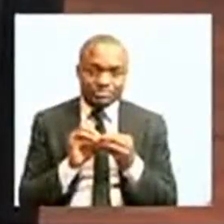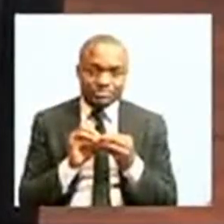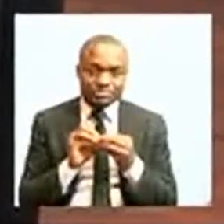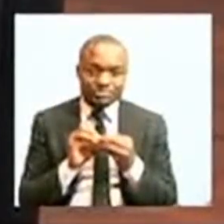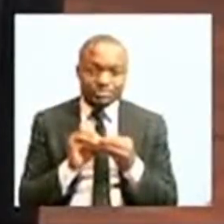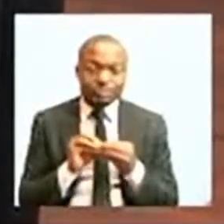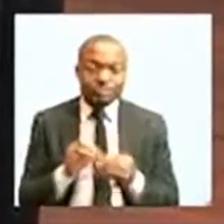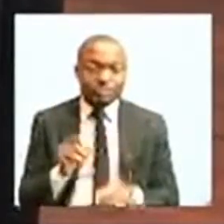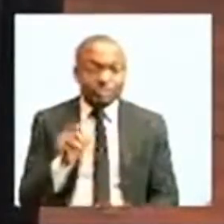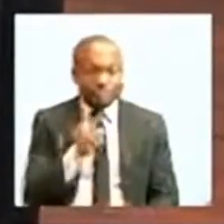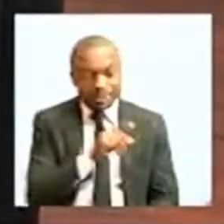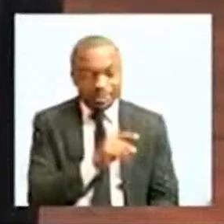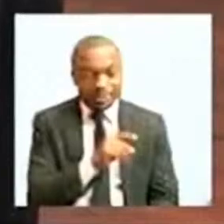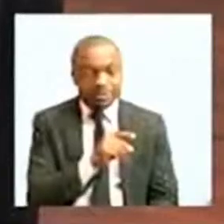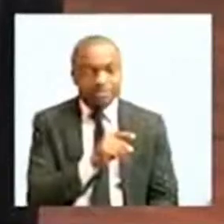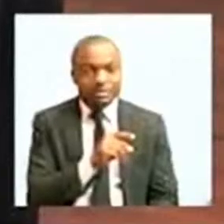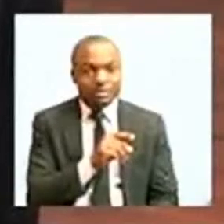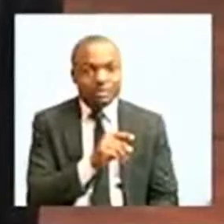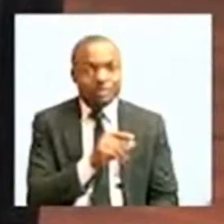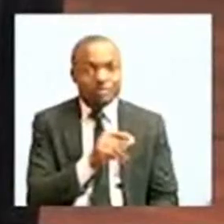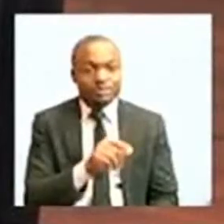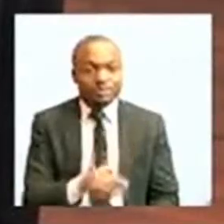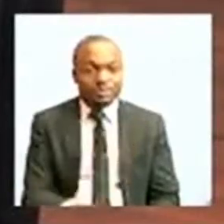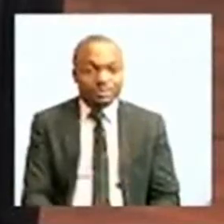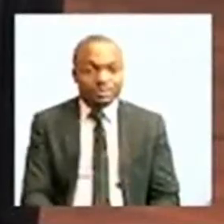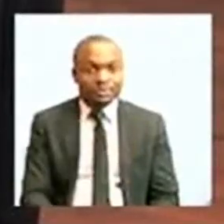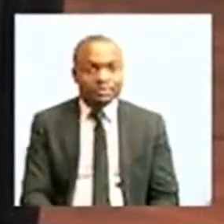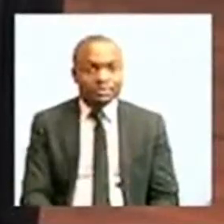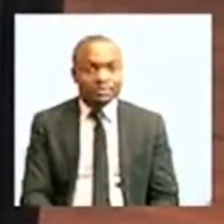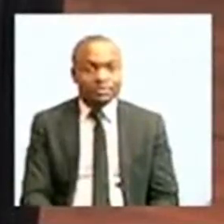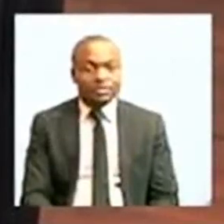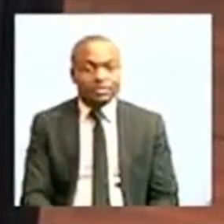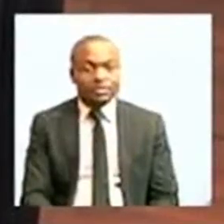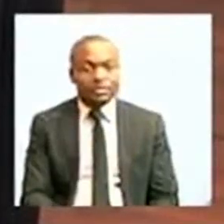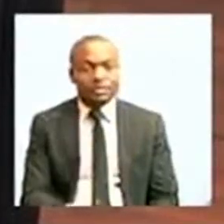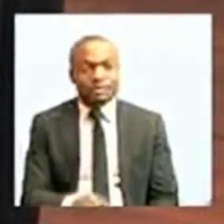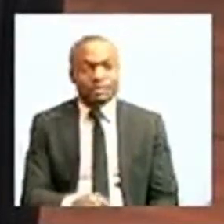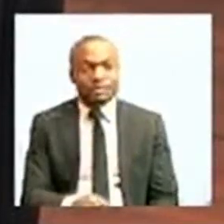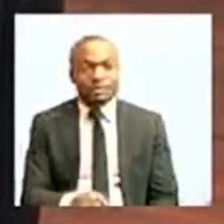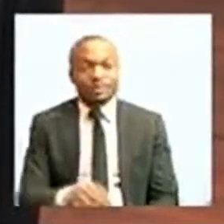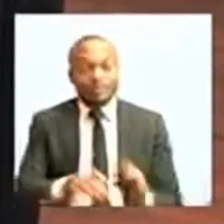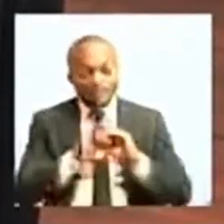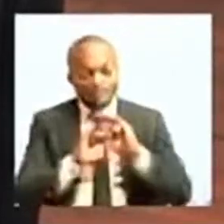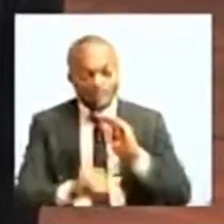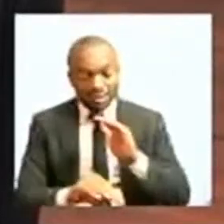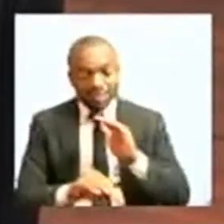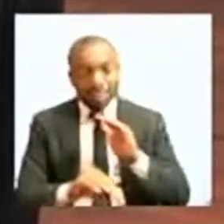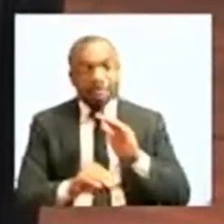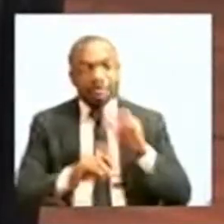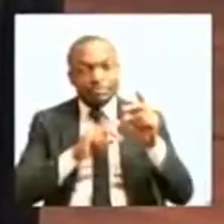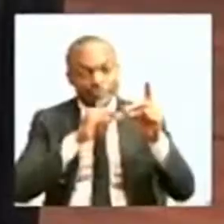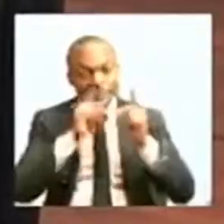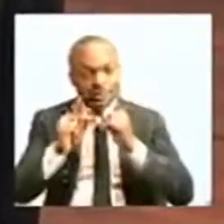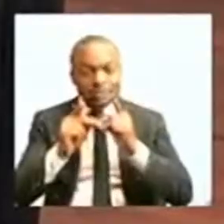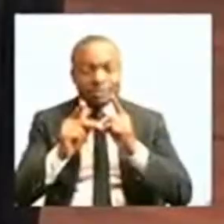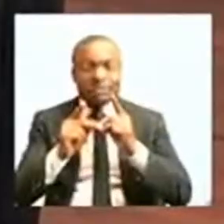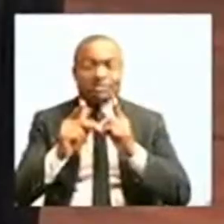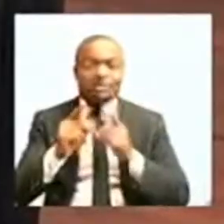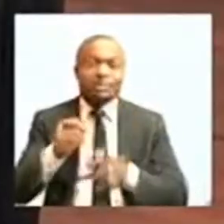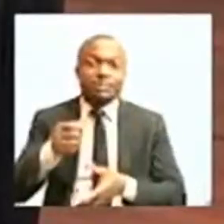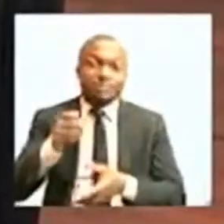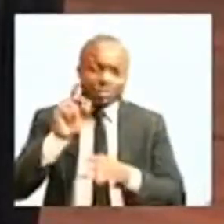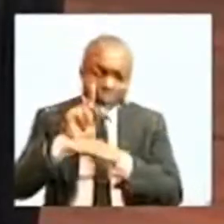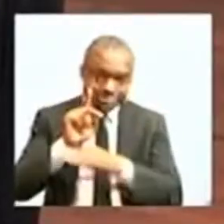they underestimated the projects. I think that's what I can say. Thank